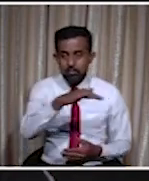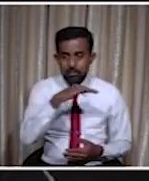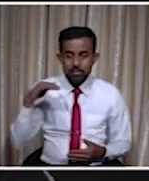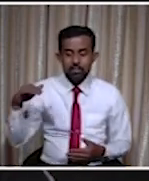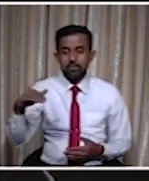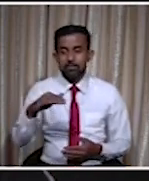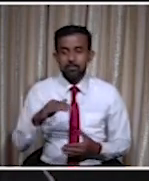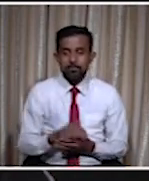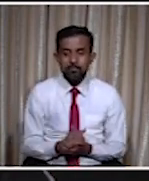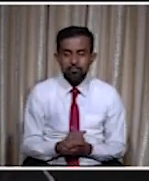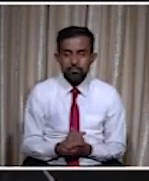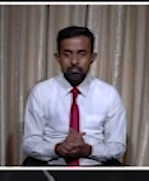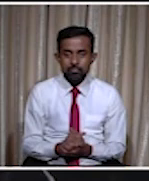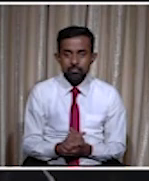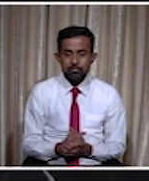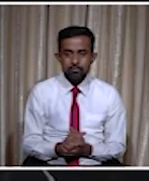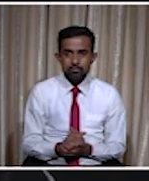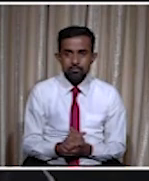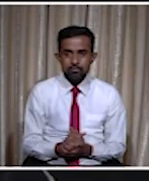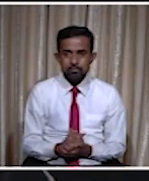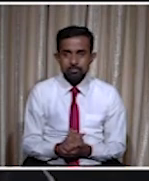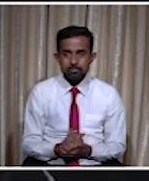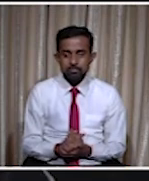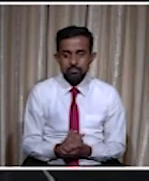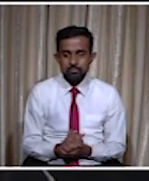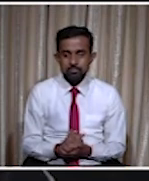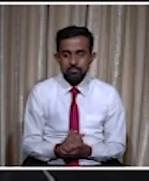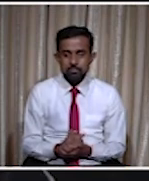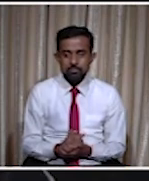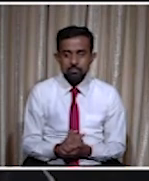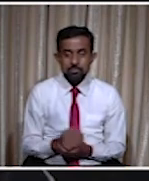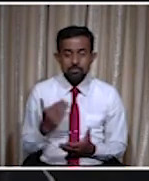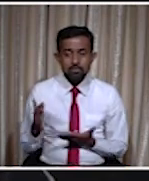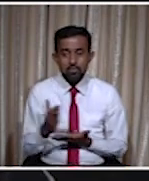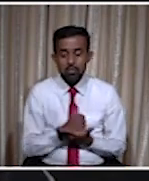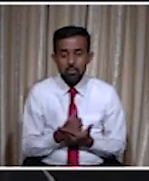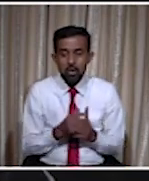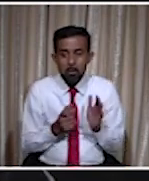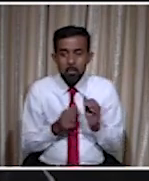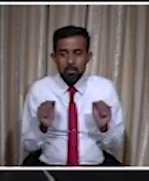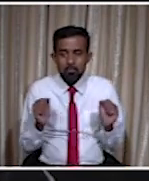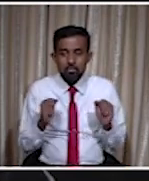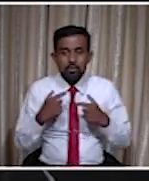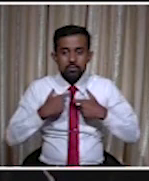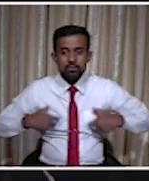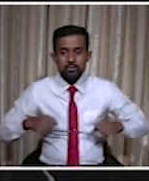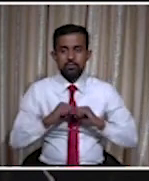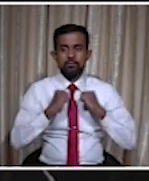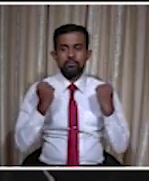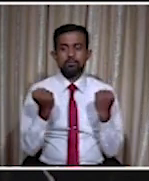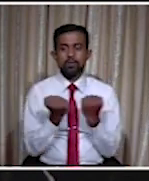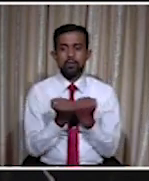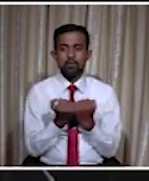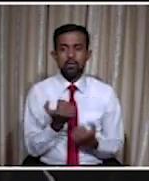the courageous stand that the Bar Association of Sri Lanka has taken when the protest came up, when the right